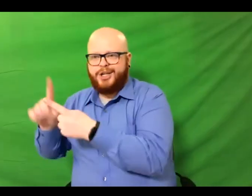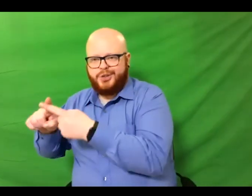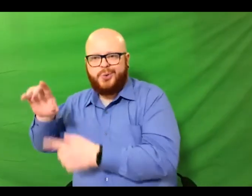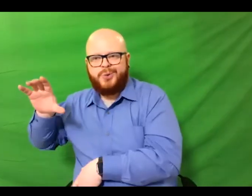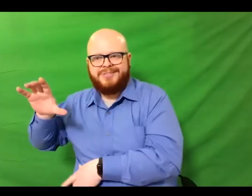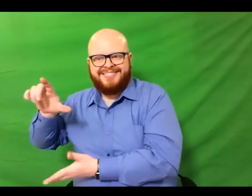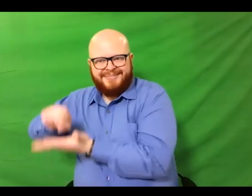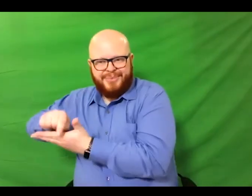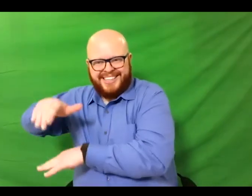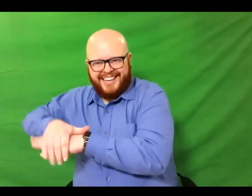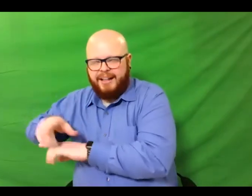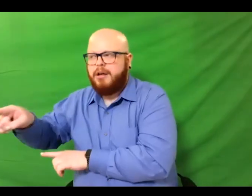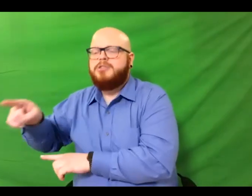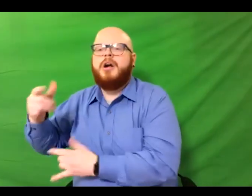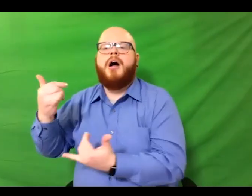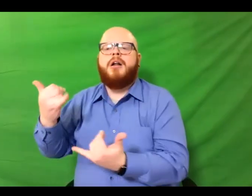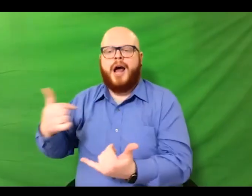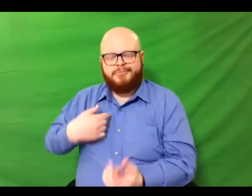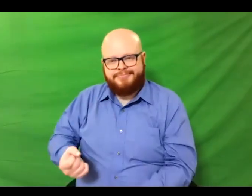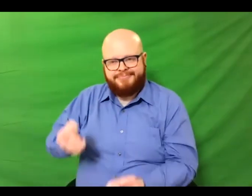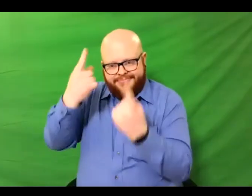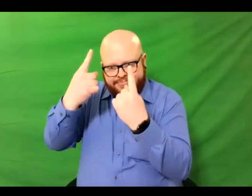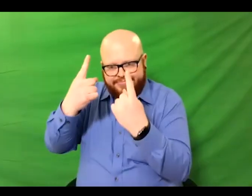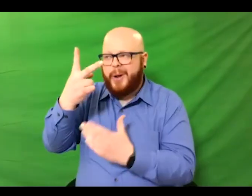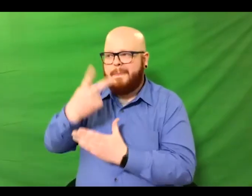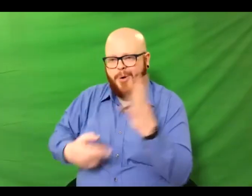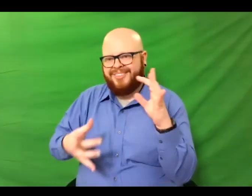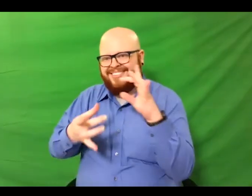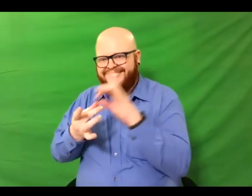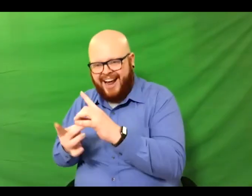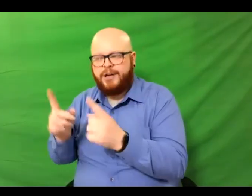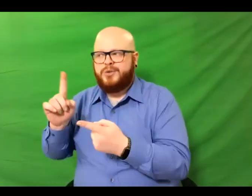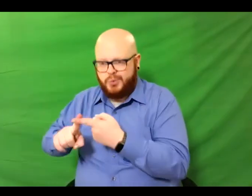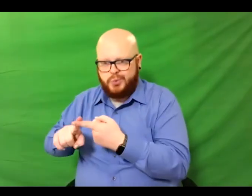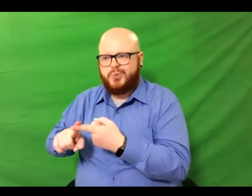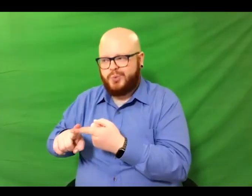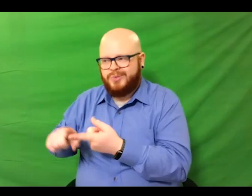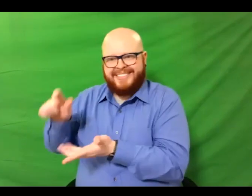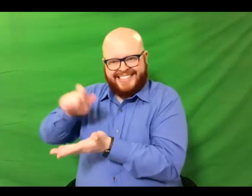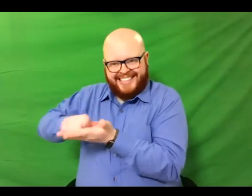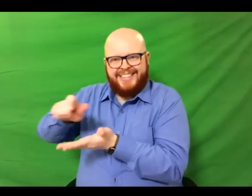connecting it back to the printed word for reading or writing.